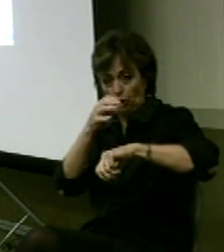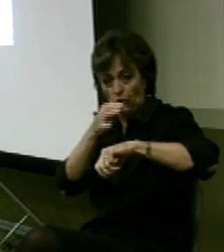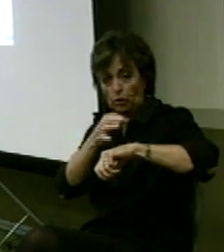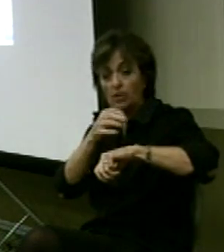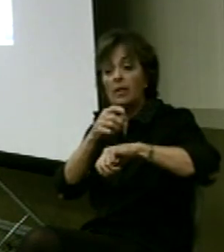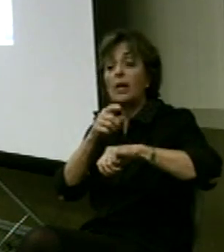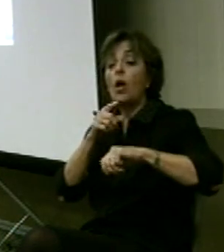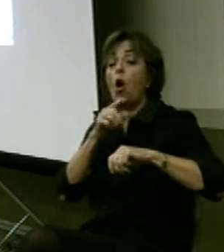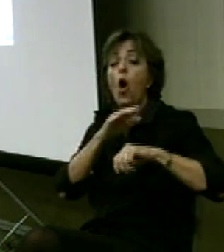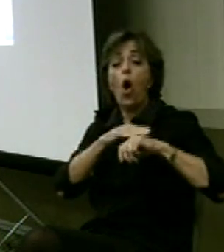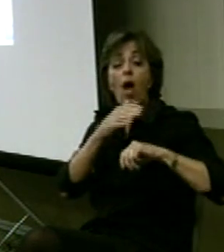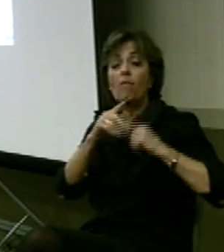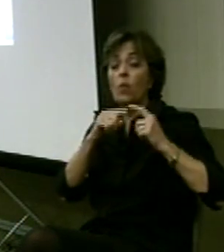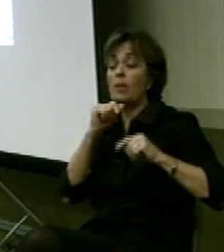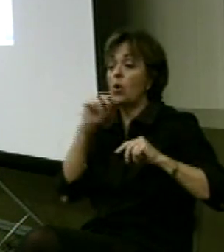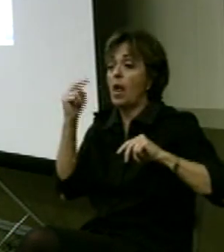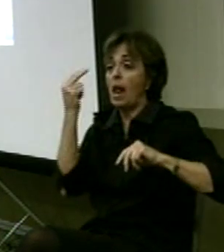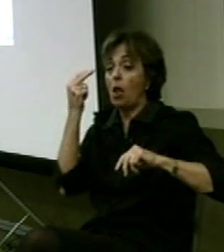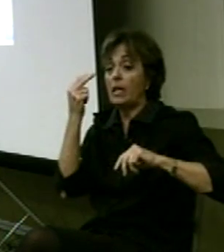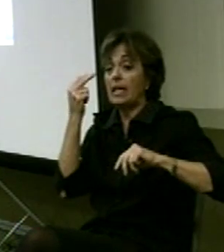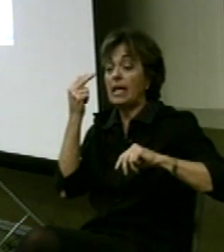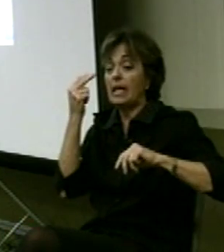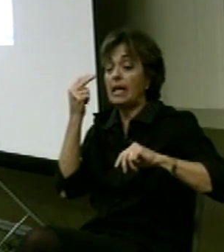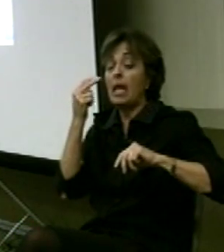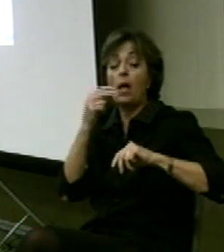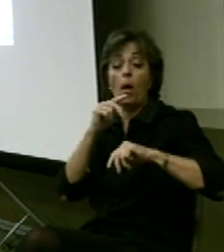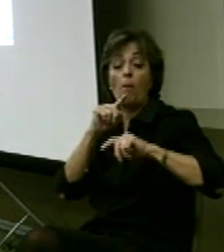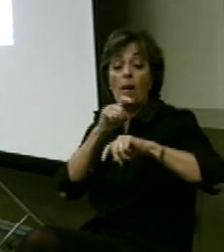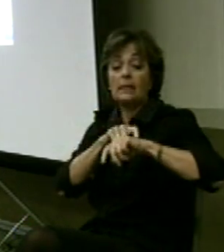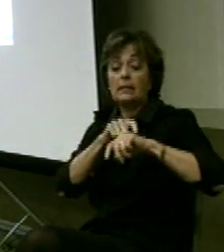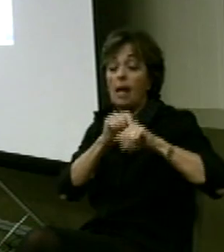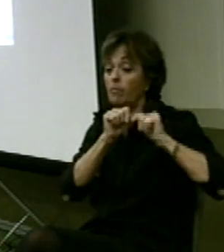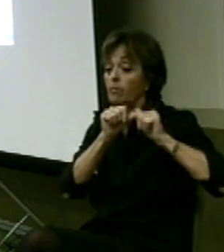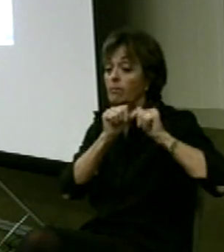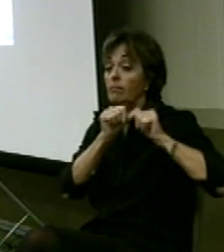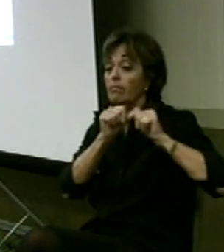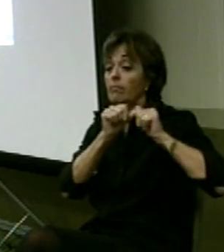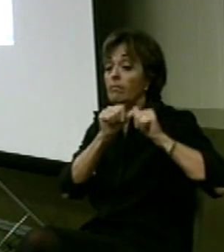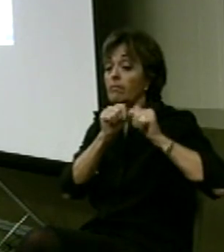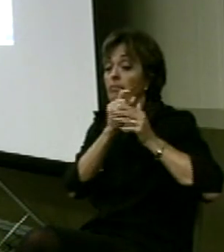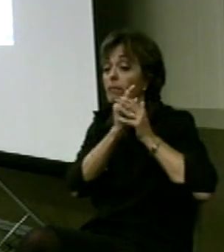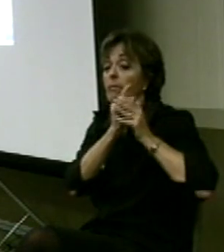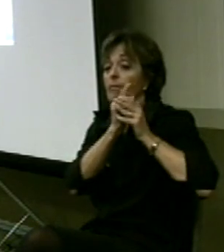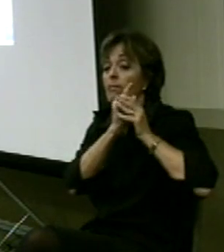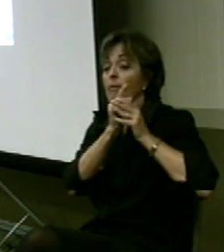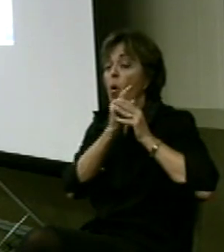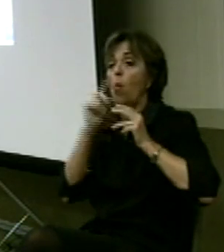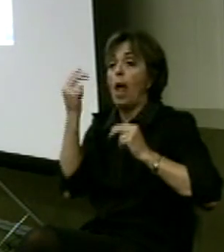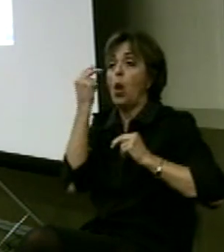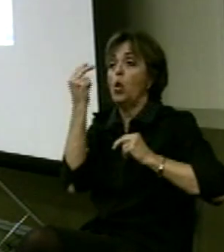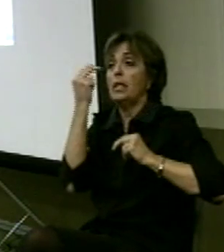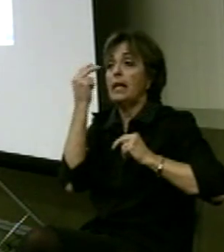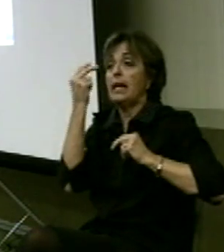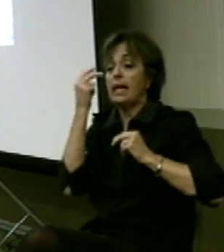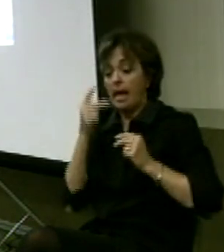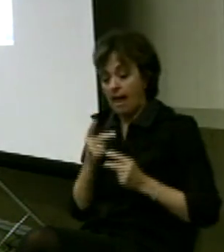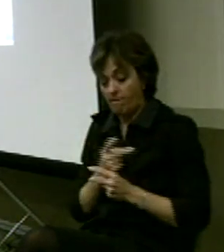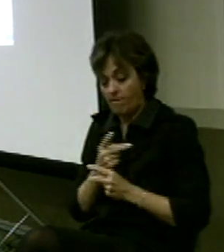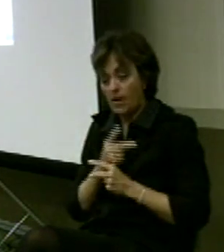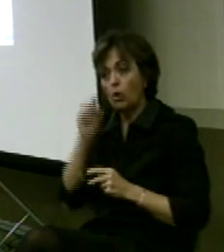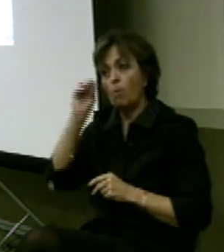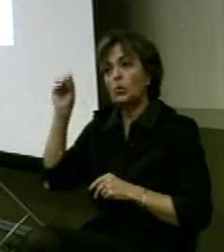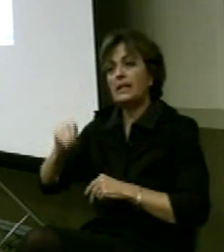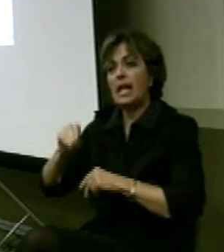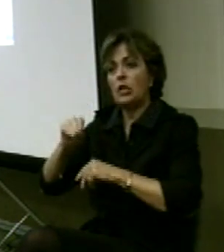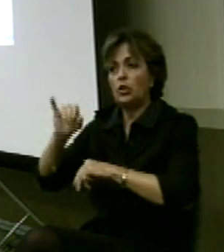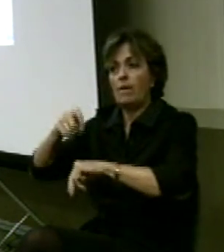the stopwatch off when they're not looking, keep the stopwatch going, tick, tick, tick, tick, tick, as they're looking, and do a